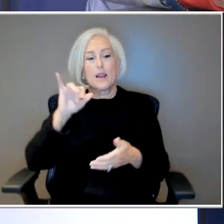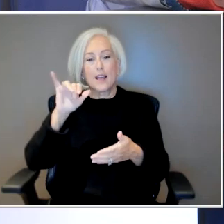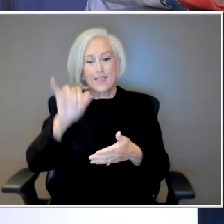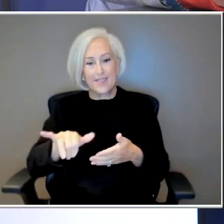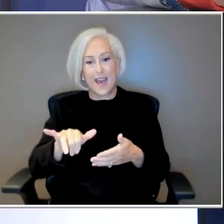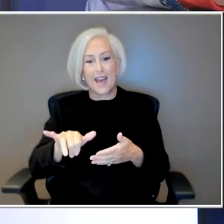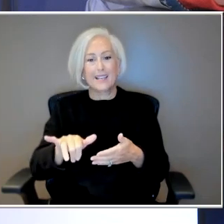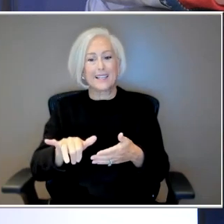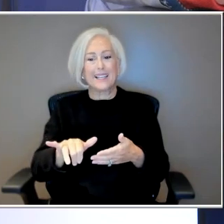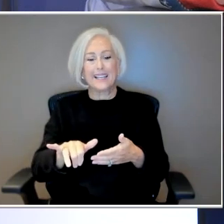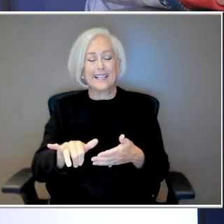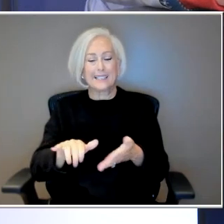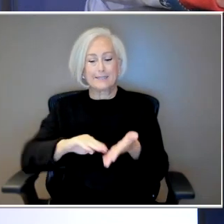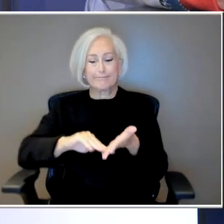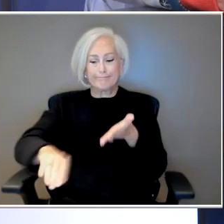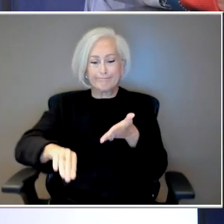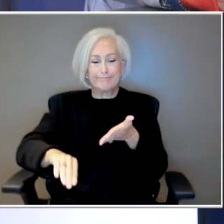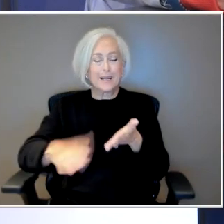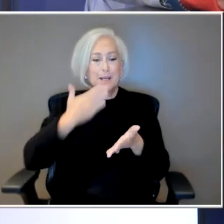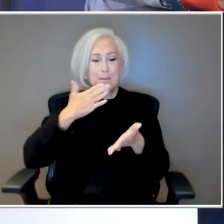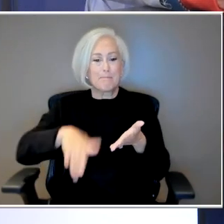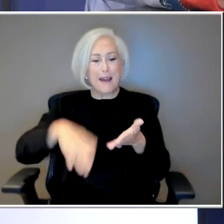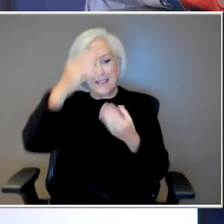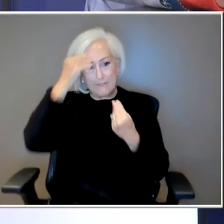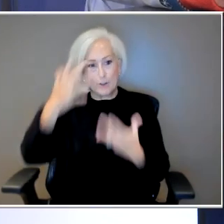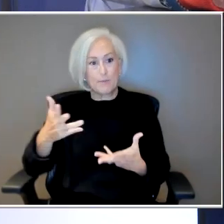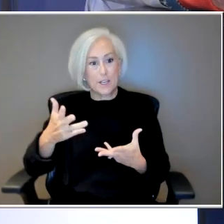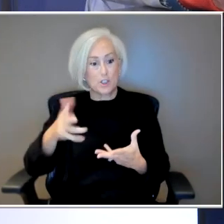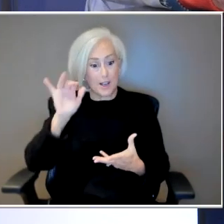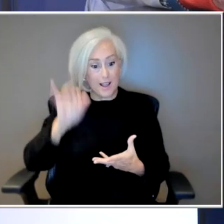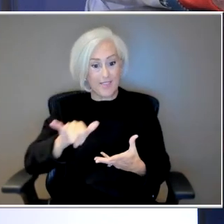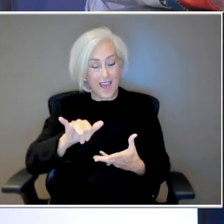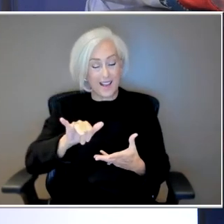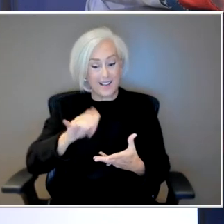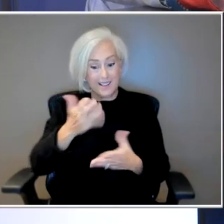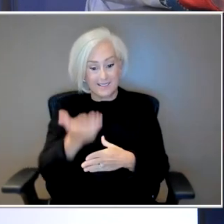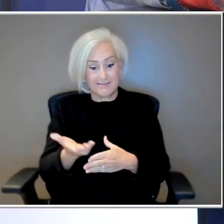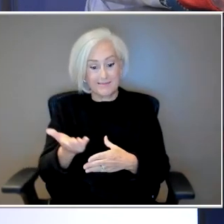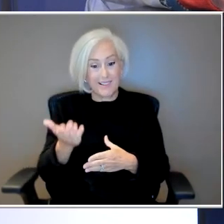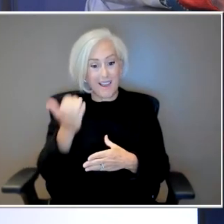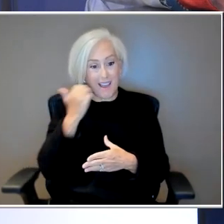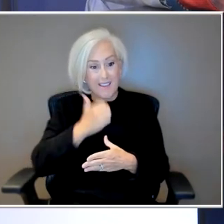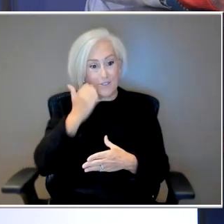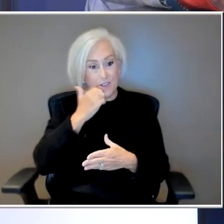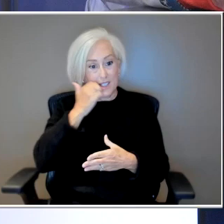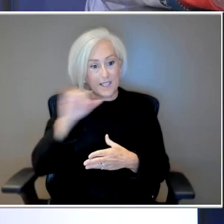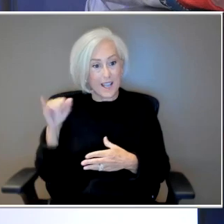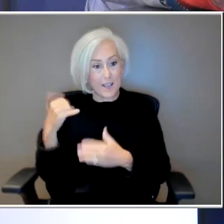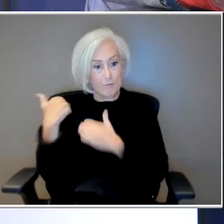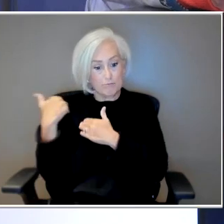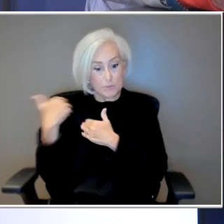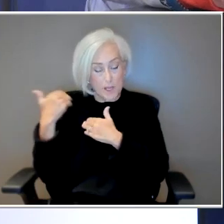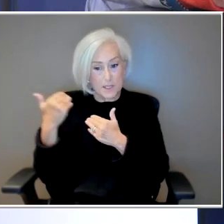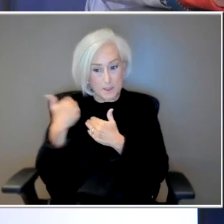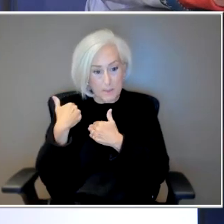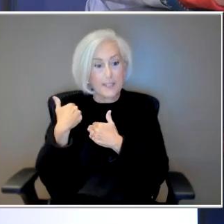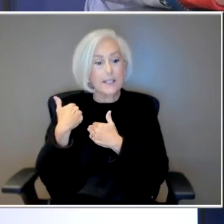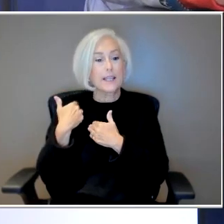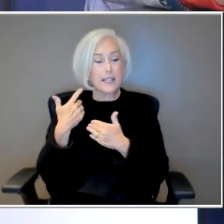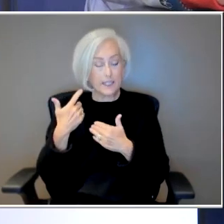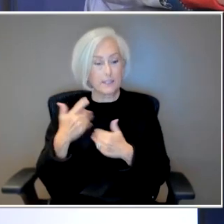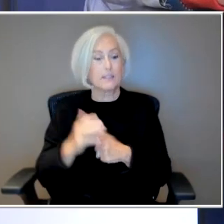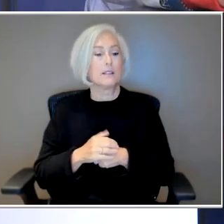that is a 24-hour job, unfortunately, for public health officials, medical professionals, scientists at this point in time.